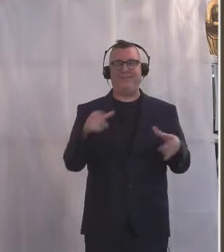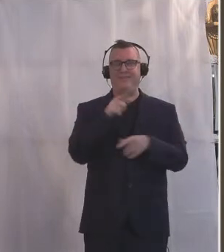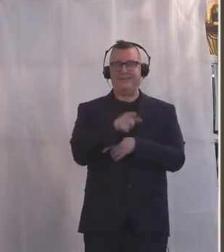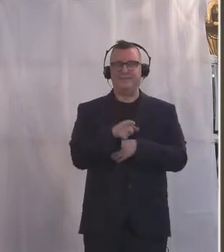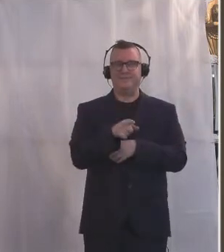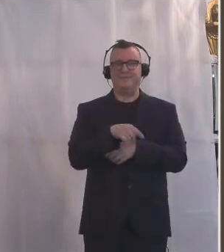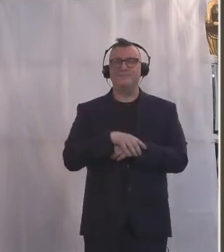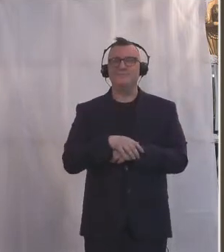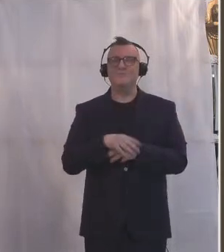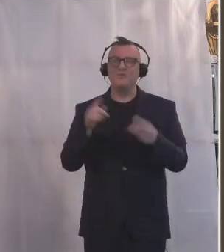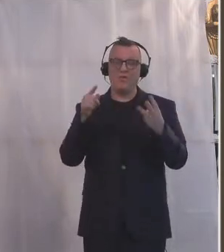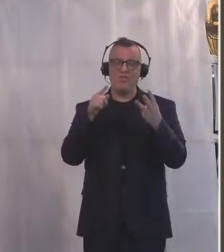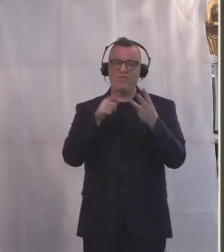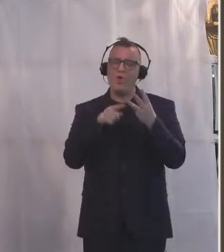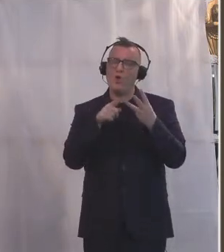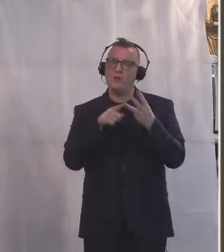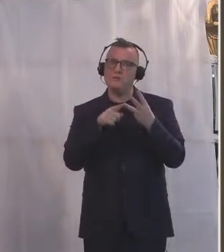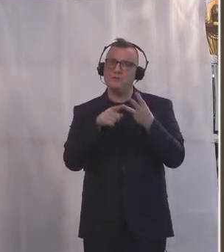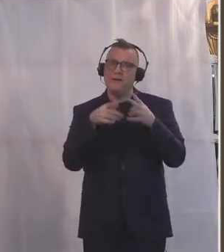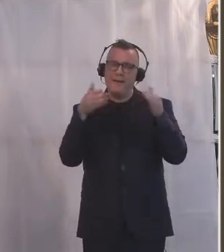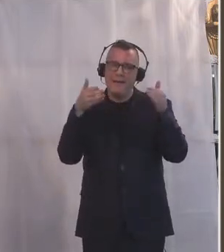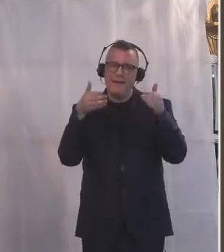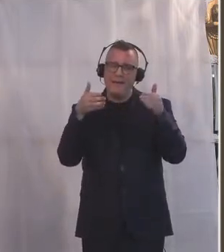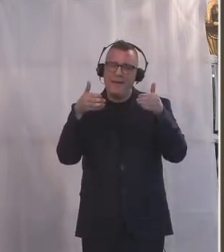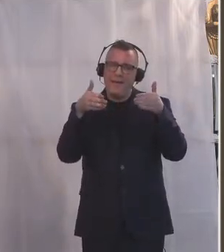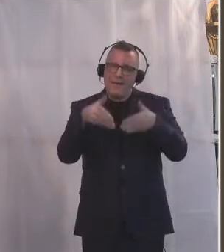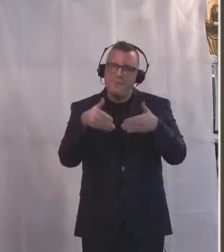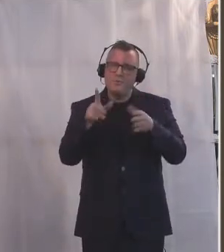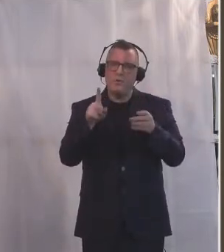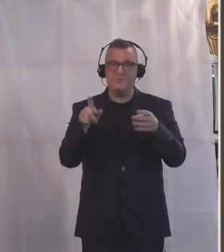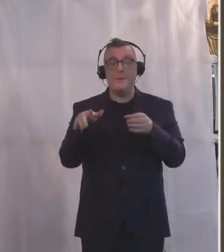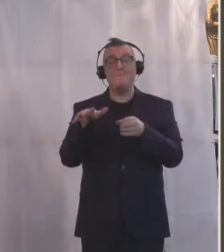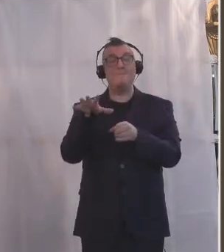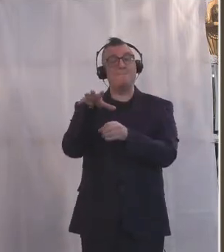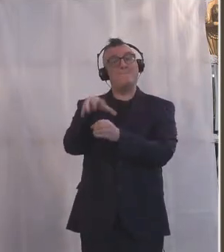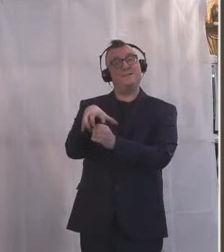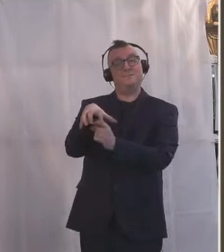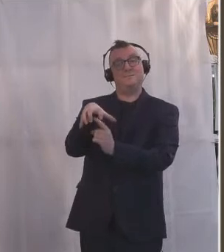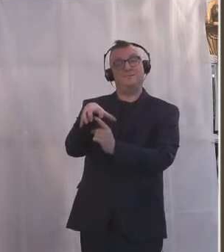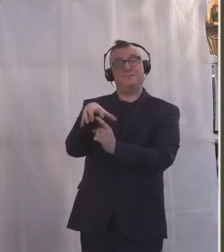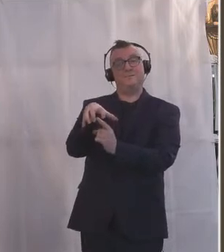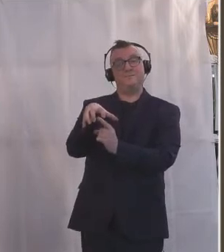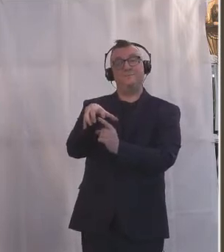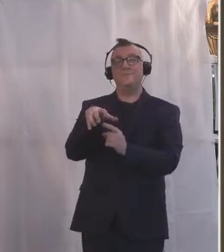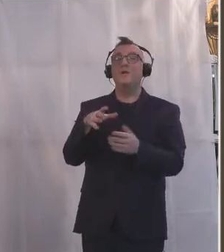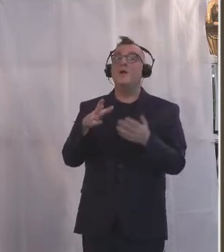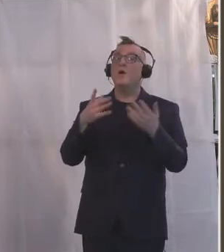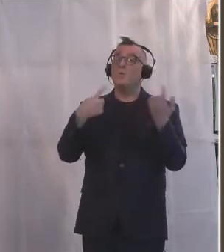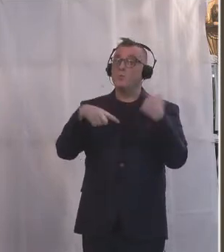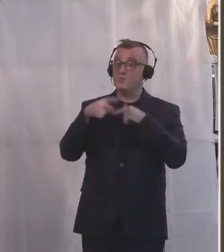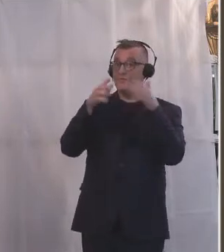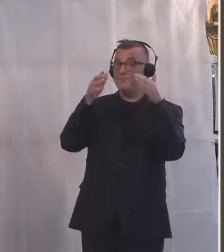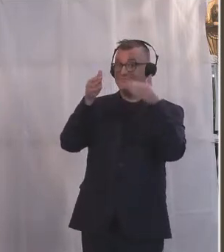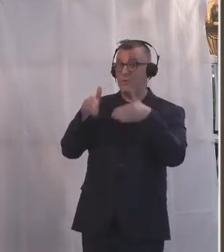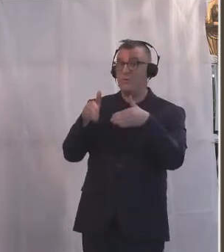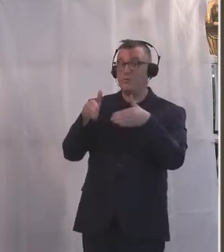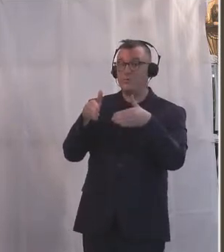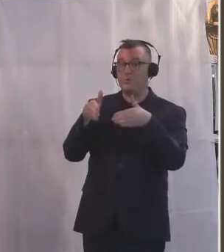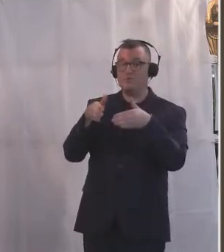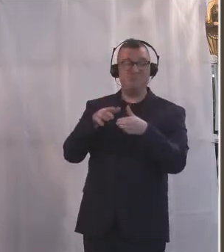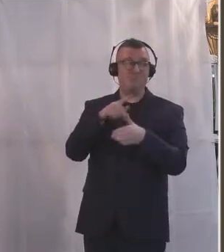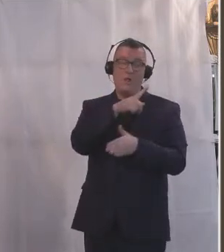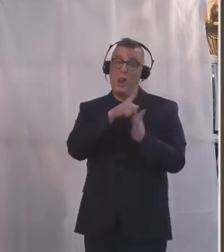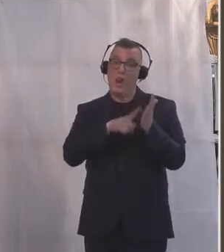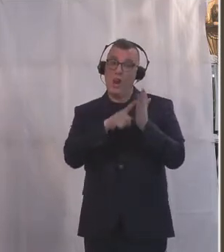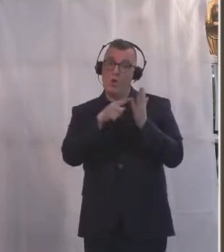third axis is the axis of place. And as you heard clearly from Lou, we are very much focused on working in